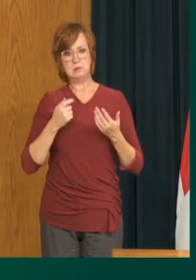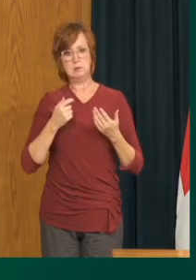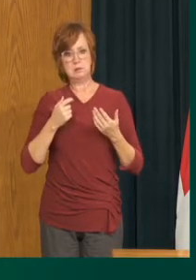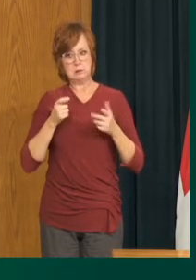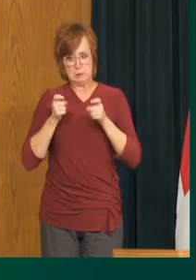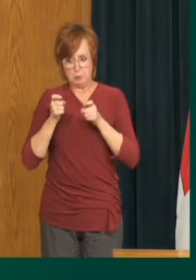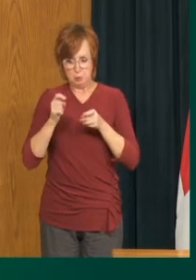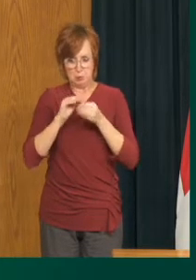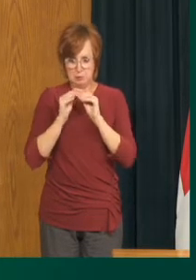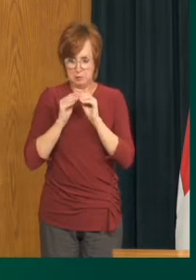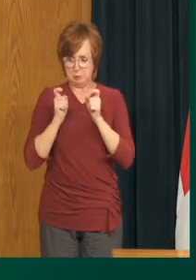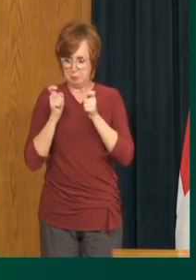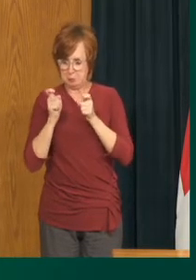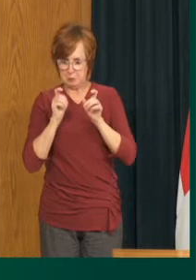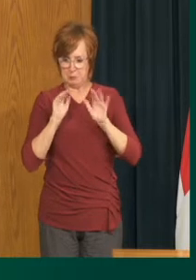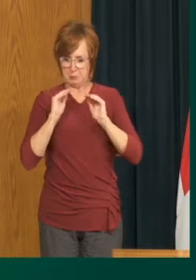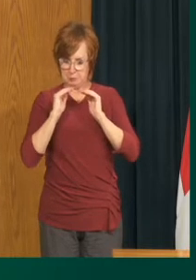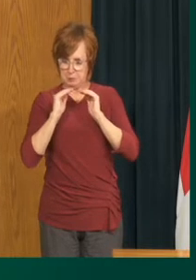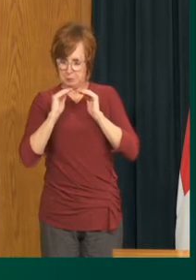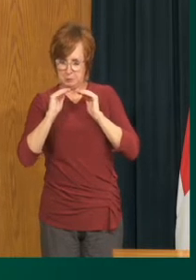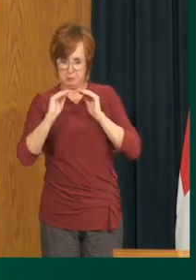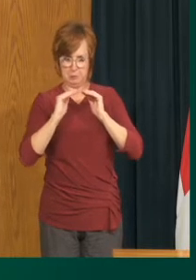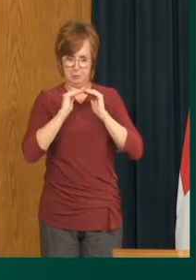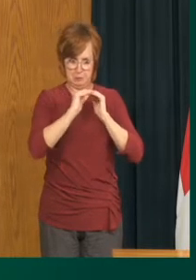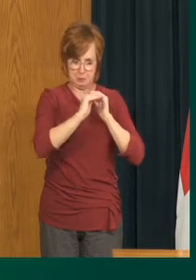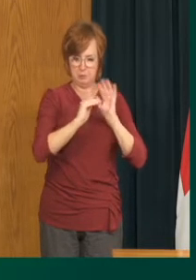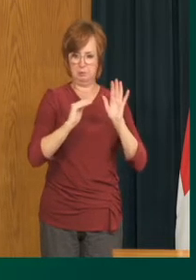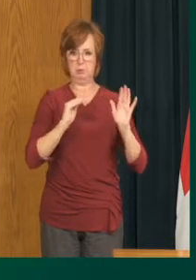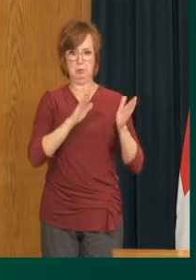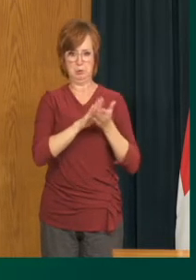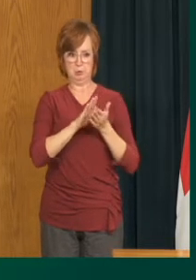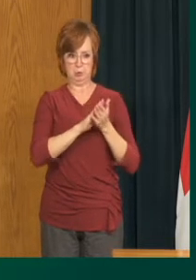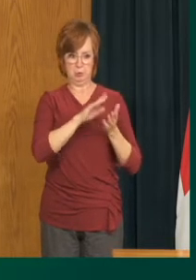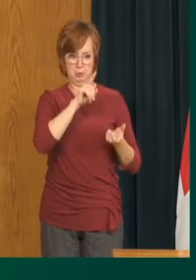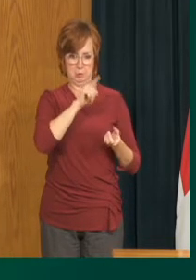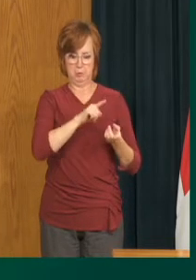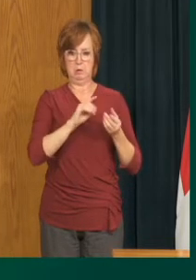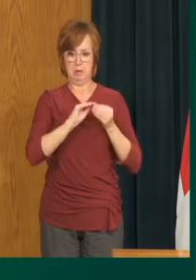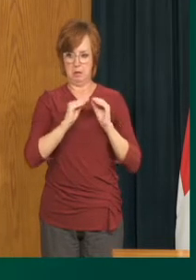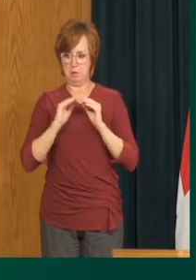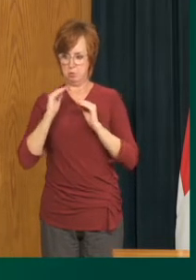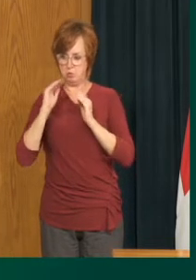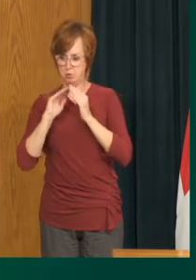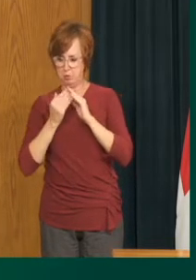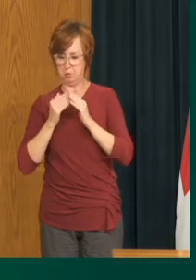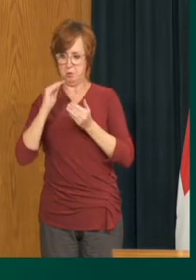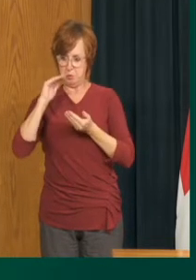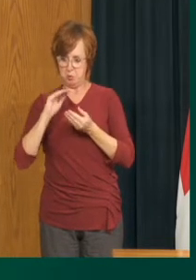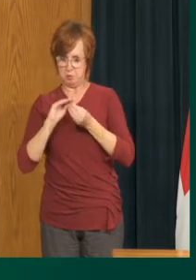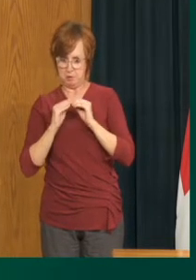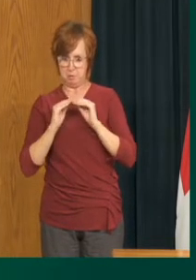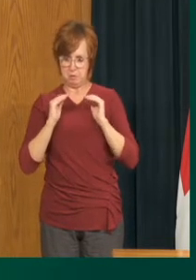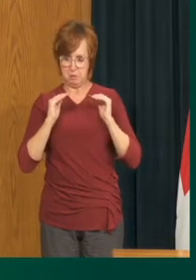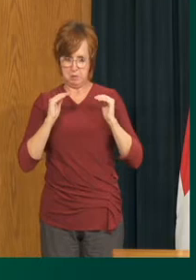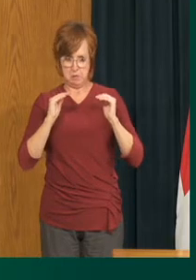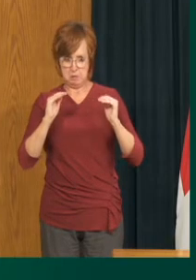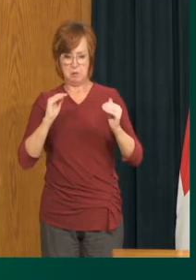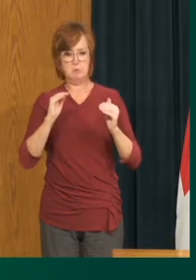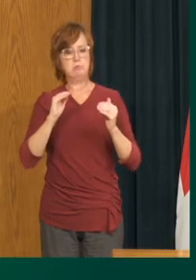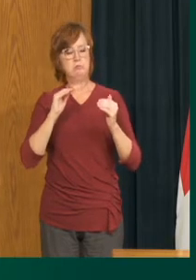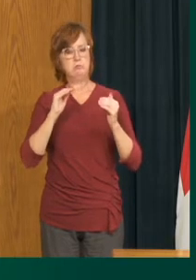our community means the better chance we have of ensuring that it's not entering into our school settings or any of